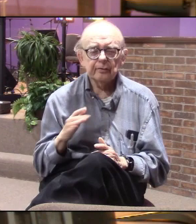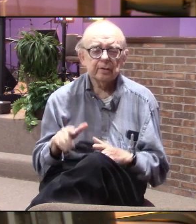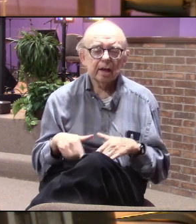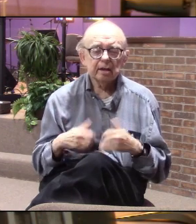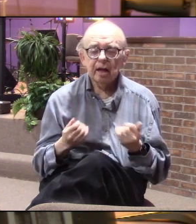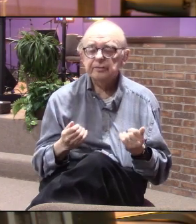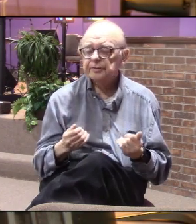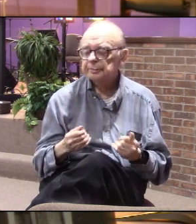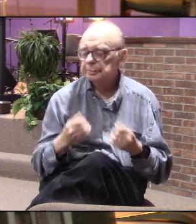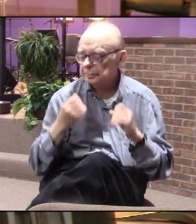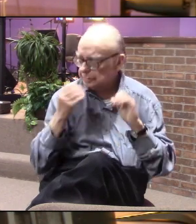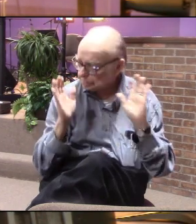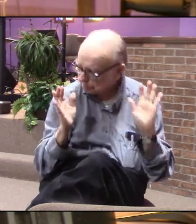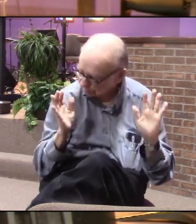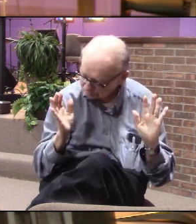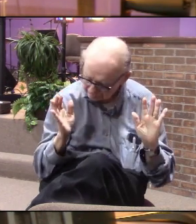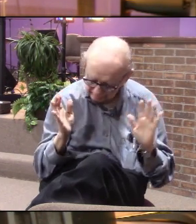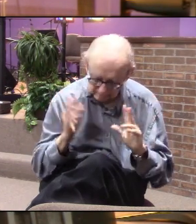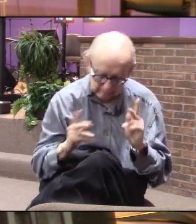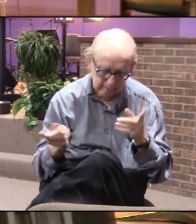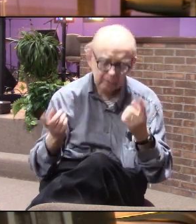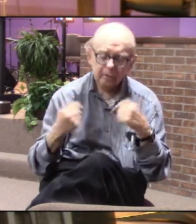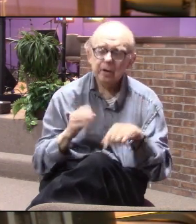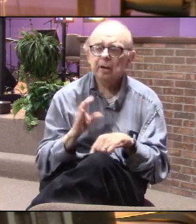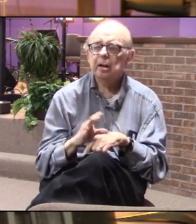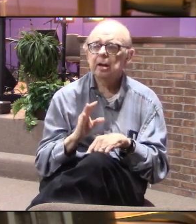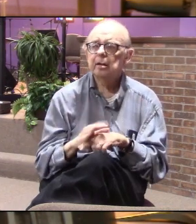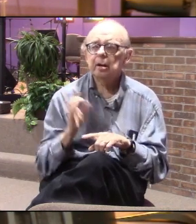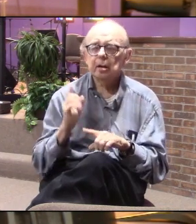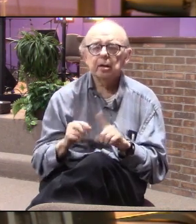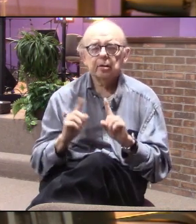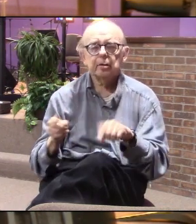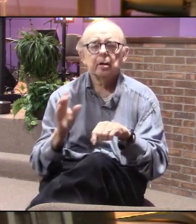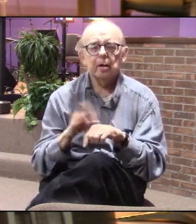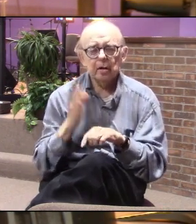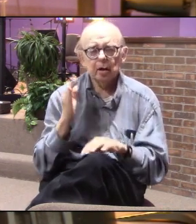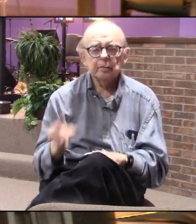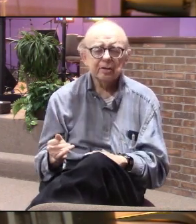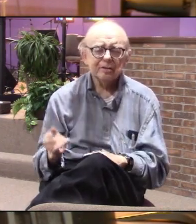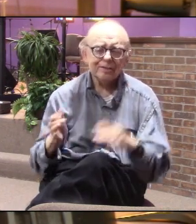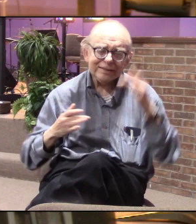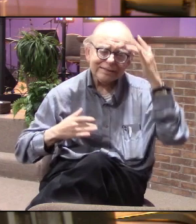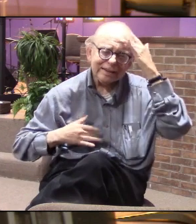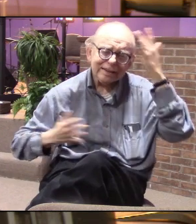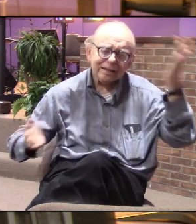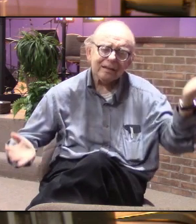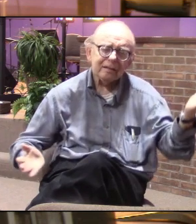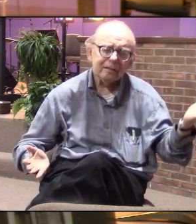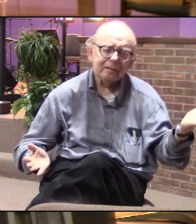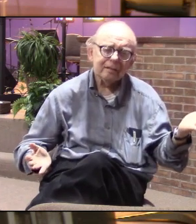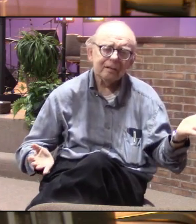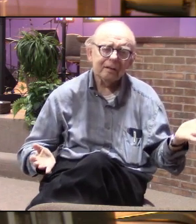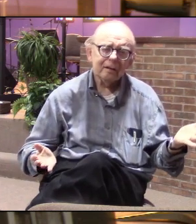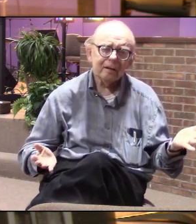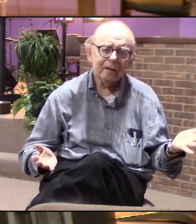hopeless. People that want to come to church but can't come to church because they're sick.